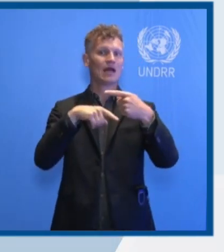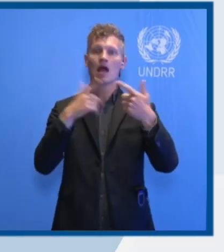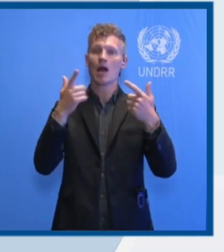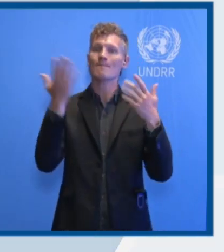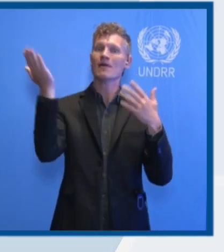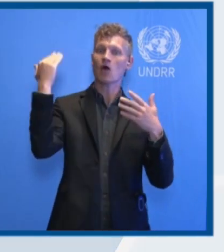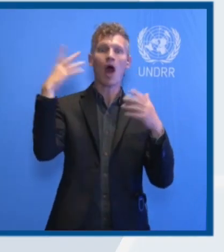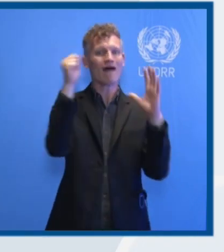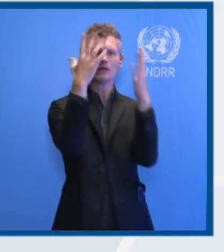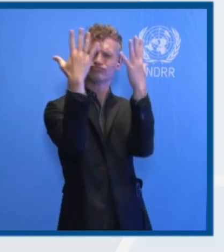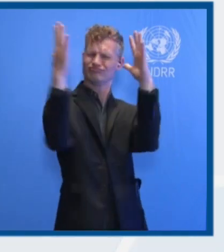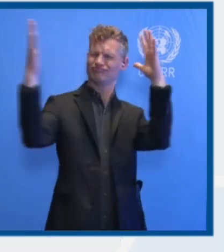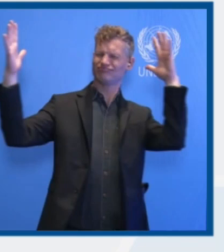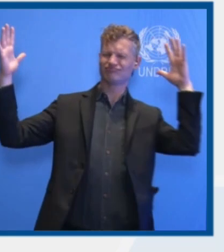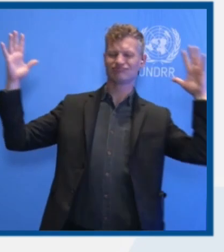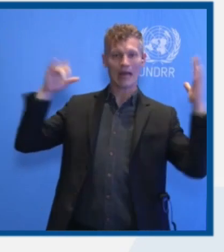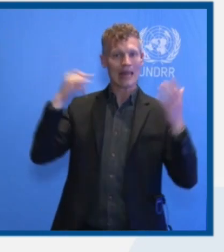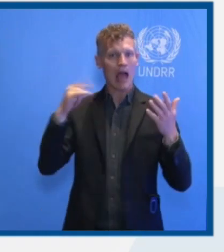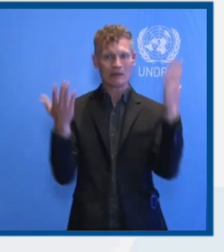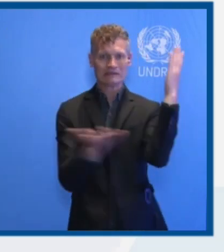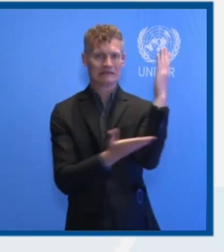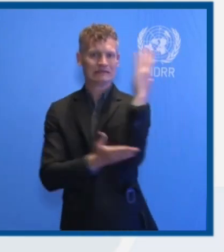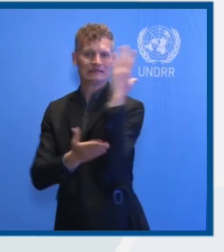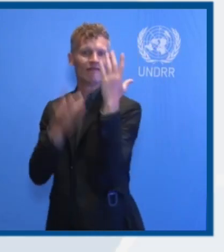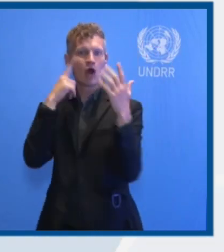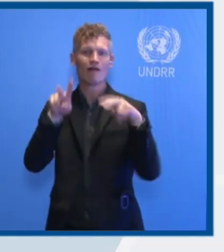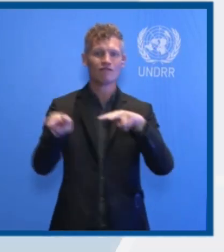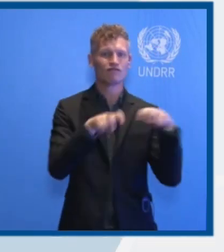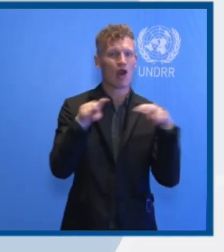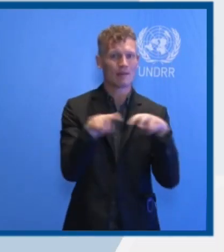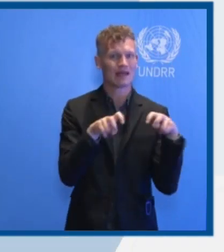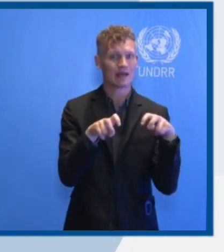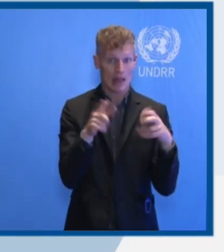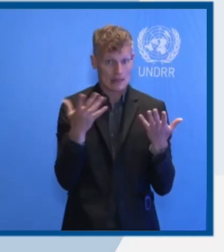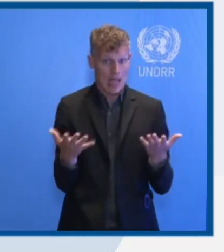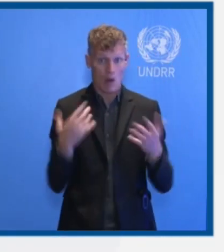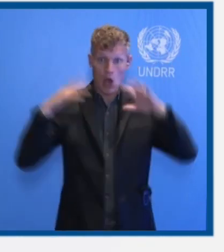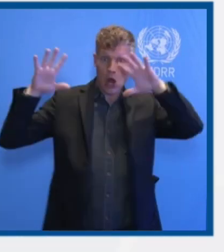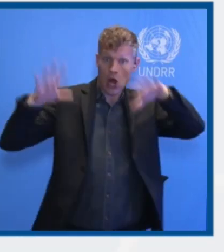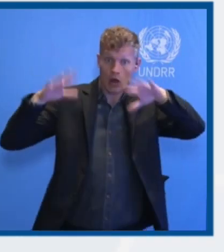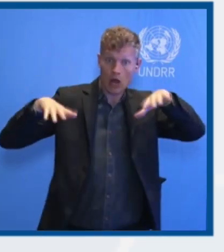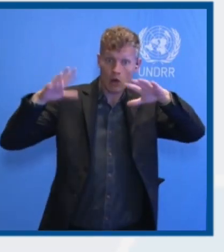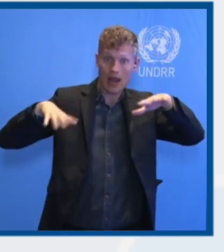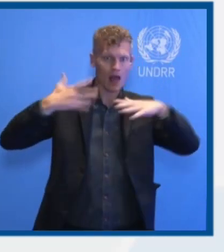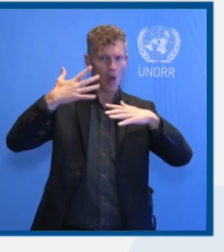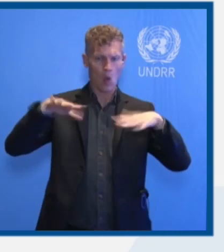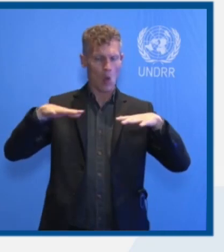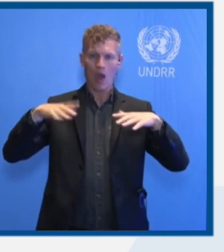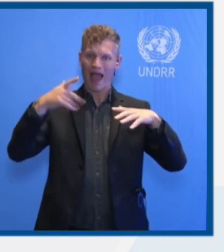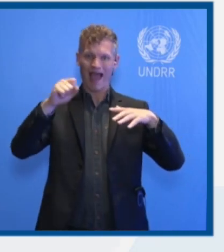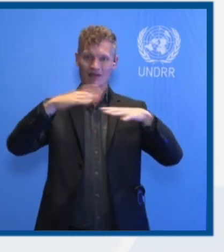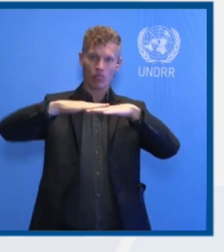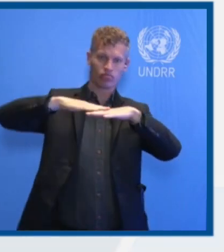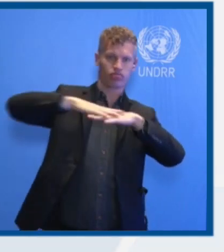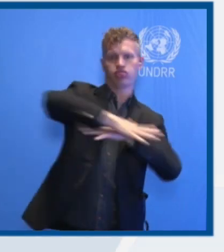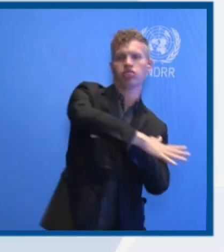intense rainfall, even for short periods of time, can quickly saturate the exposed terrain and result